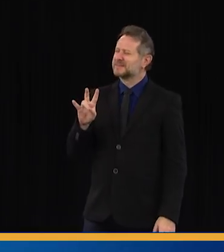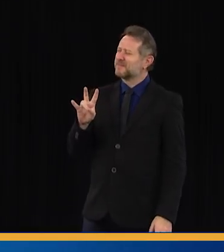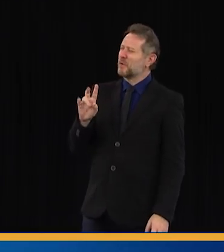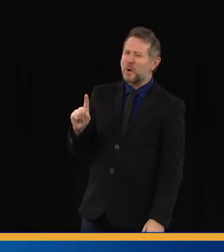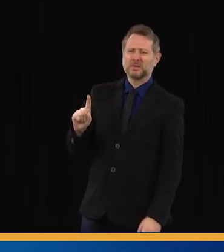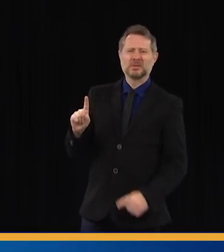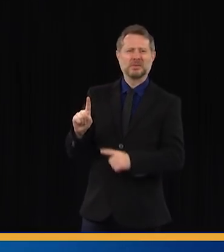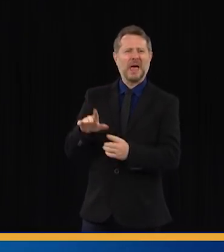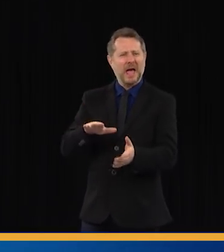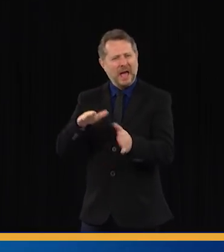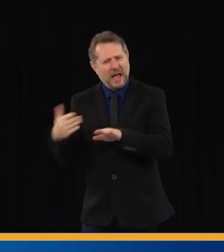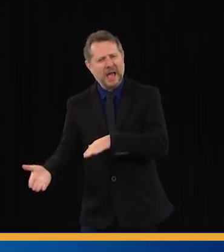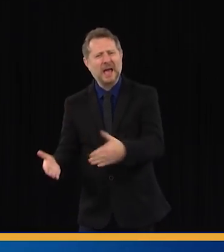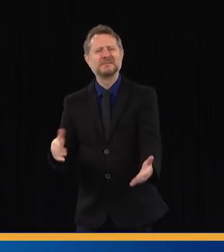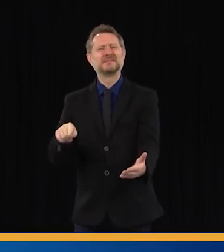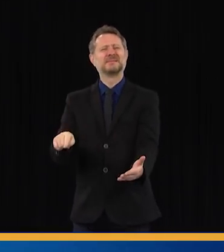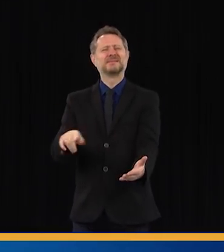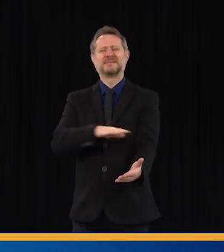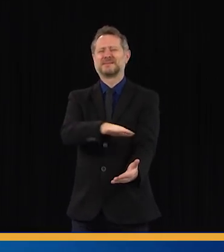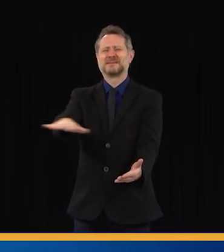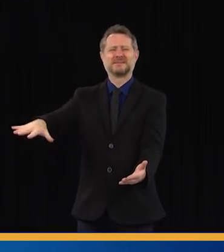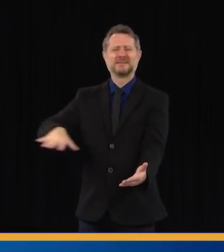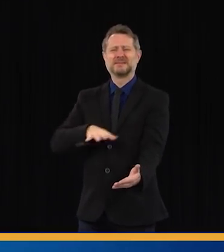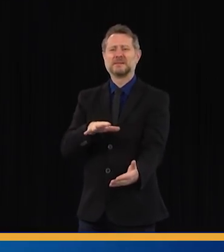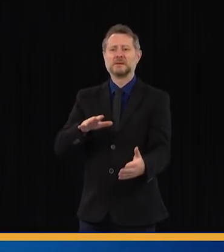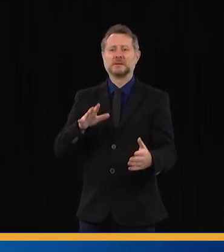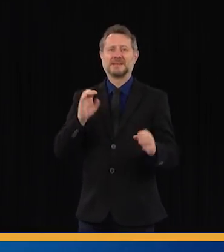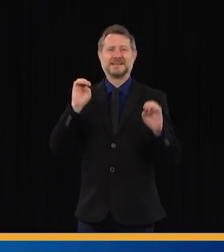away on Easter Sunday.